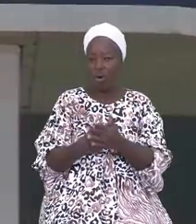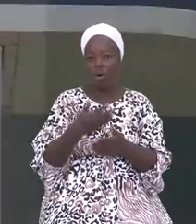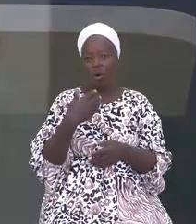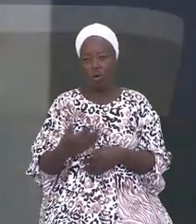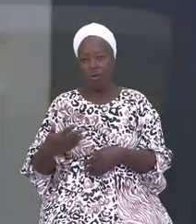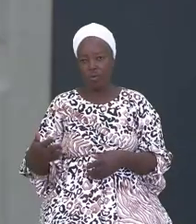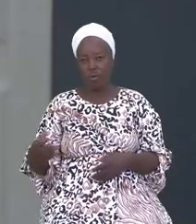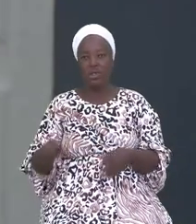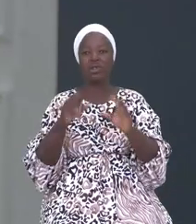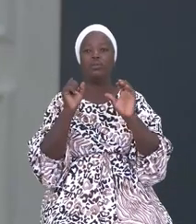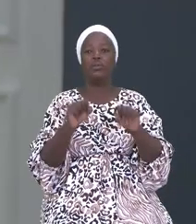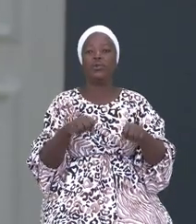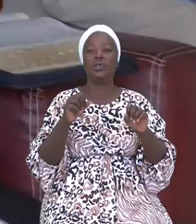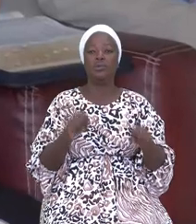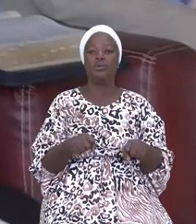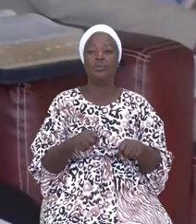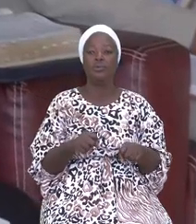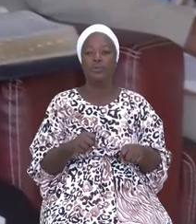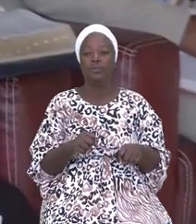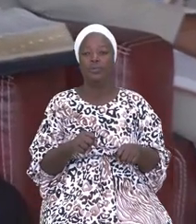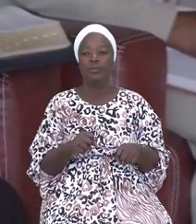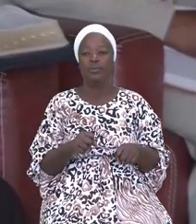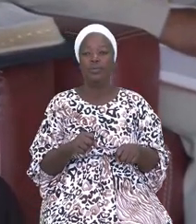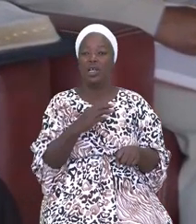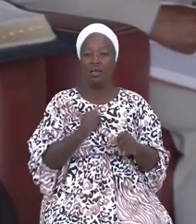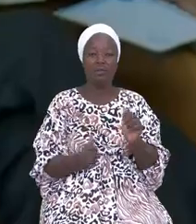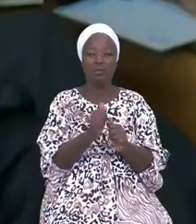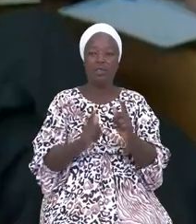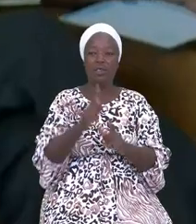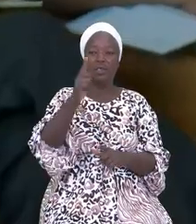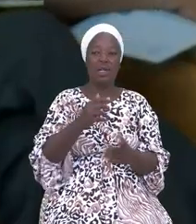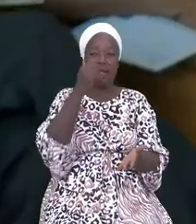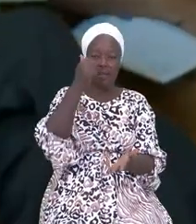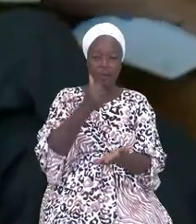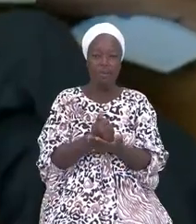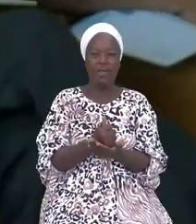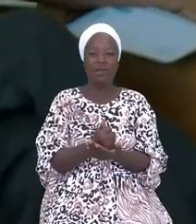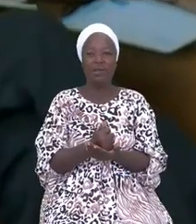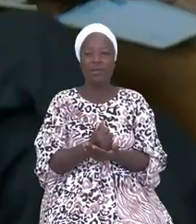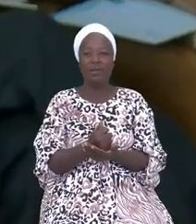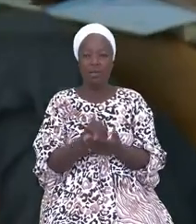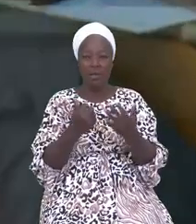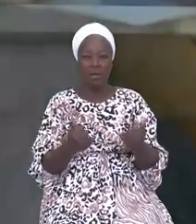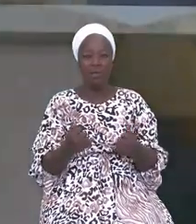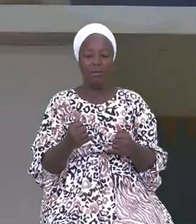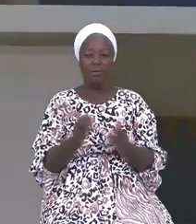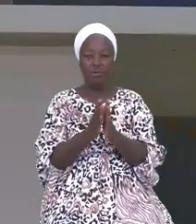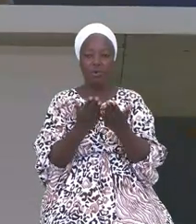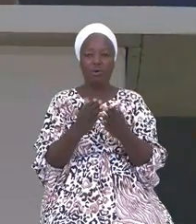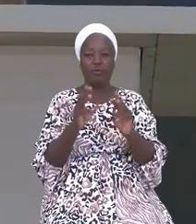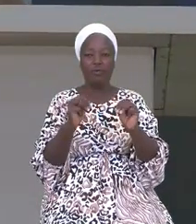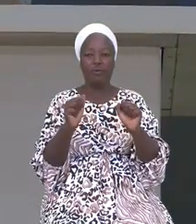things possible. Amen. A greater amen. Amen. I'm looking at Mark